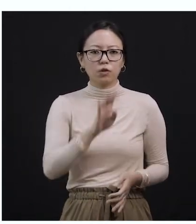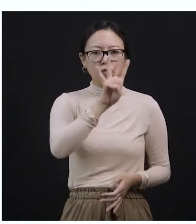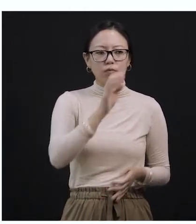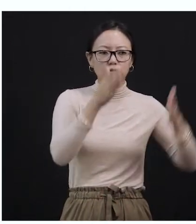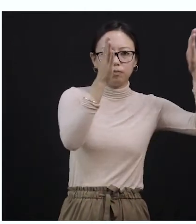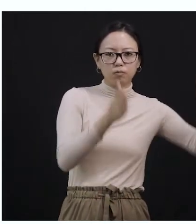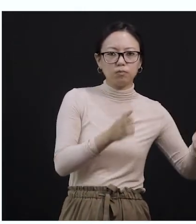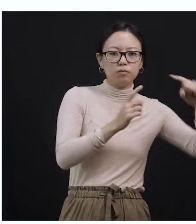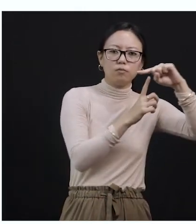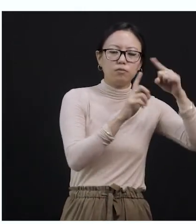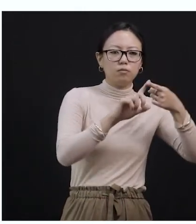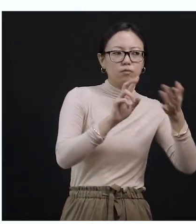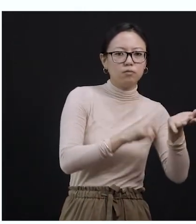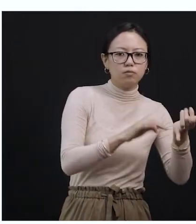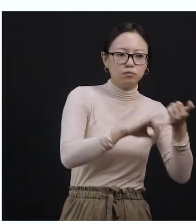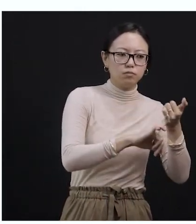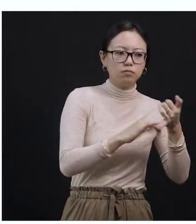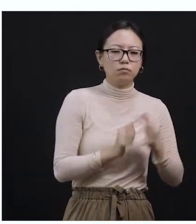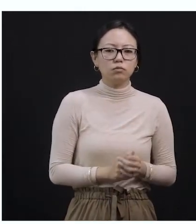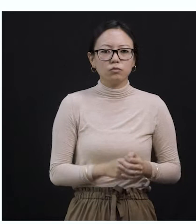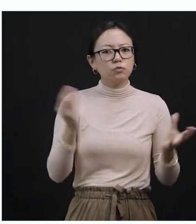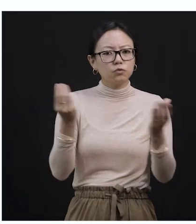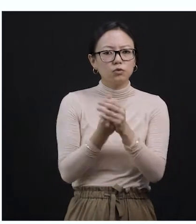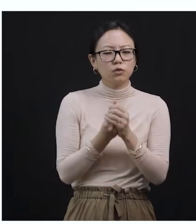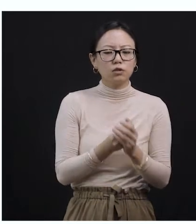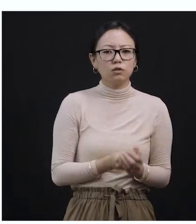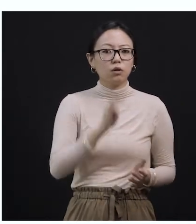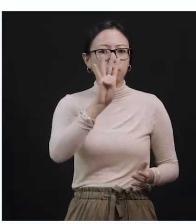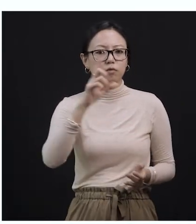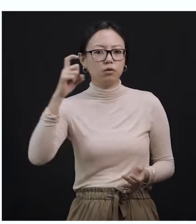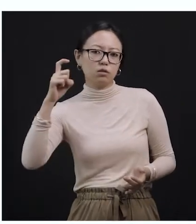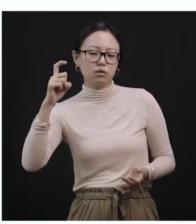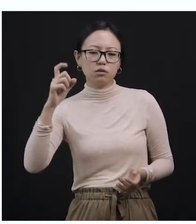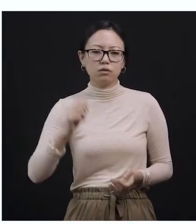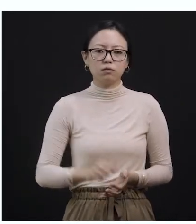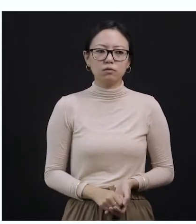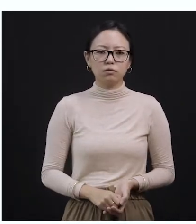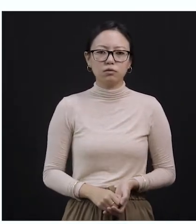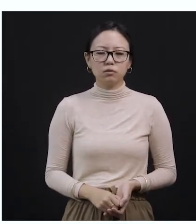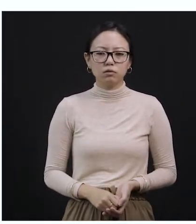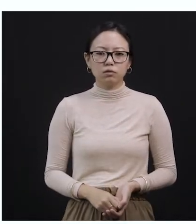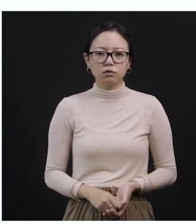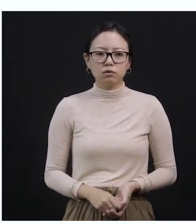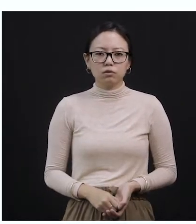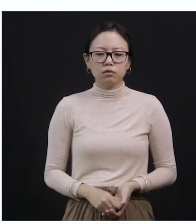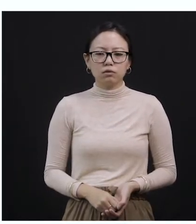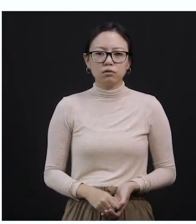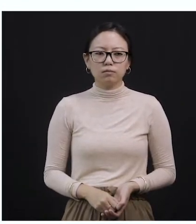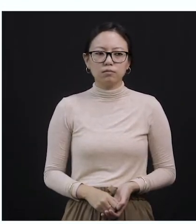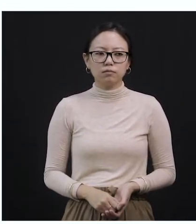will come in tens place. So when we combine it, we get the number 47. All right,